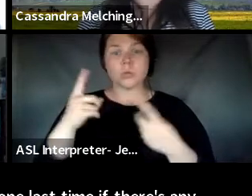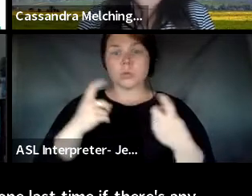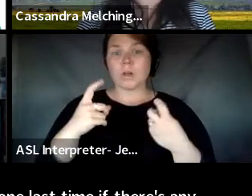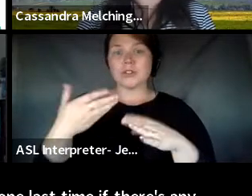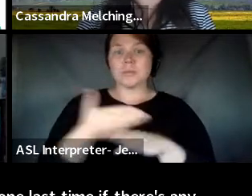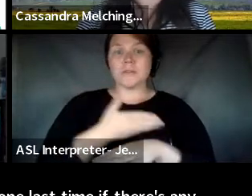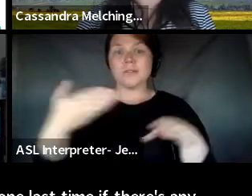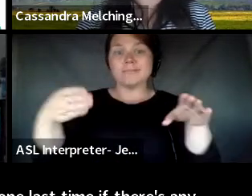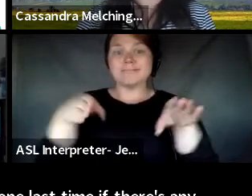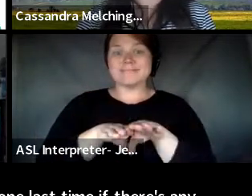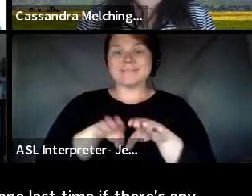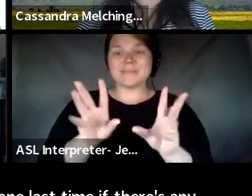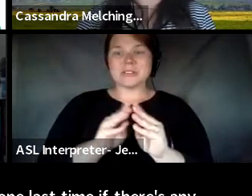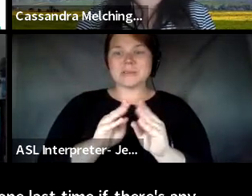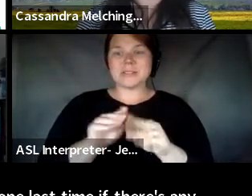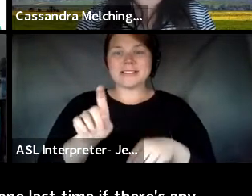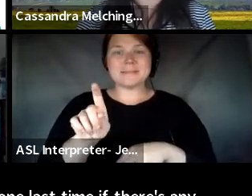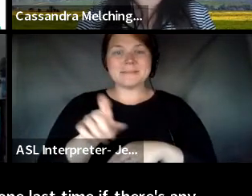off.